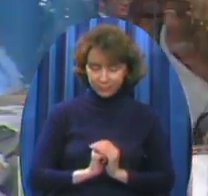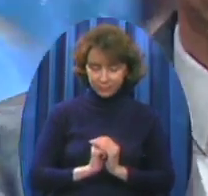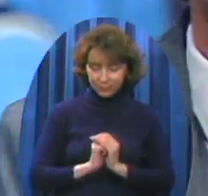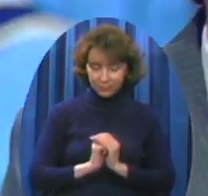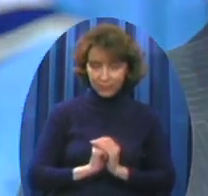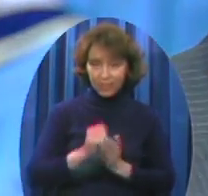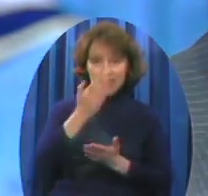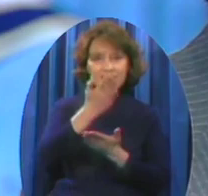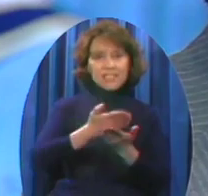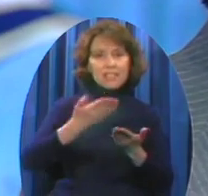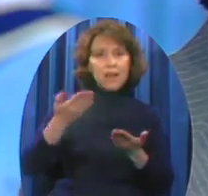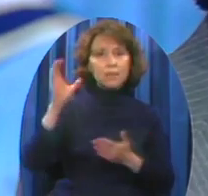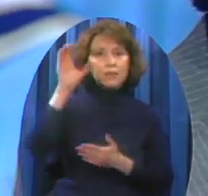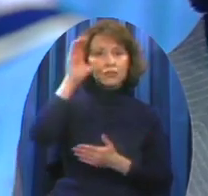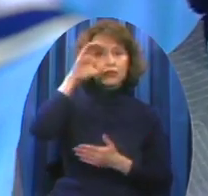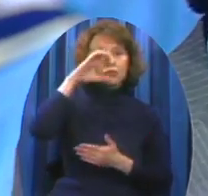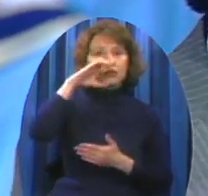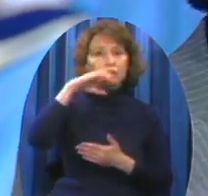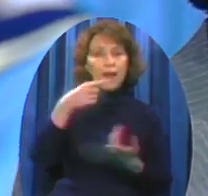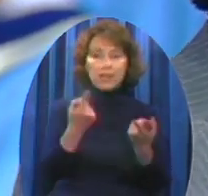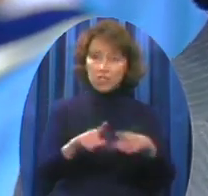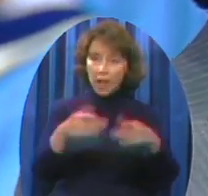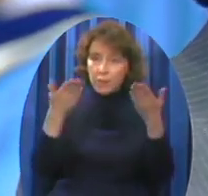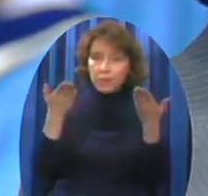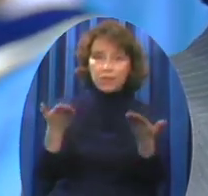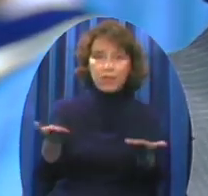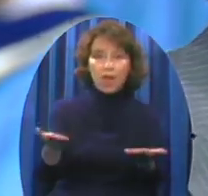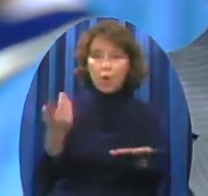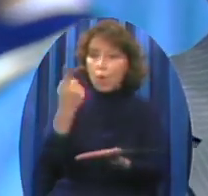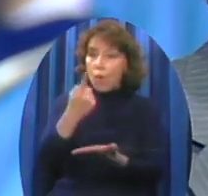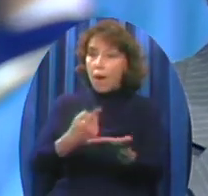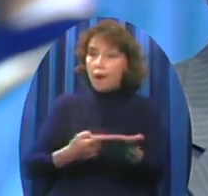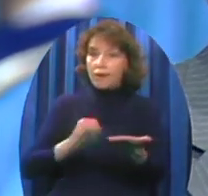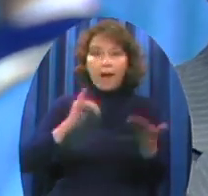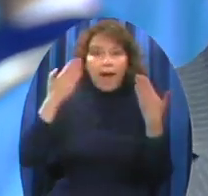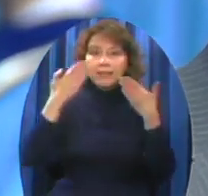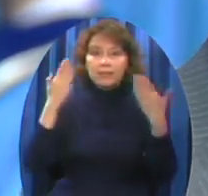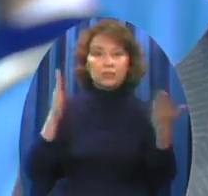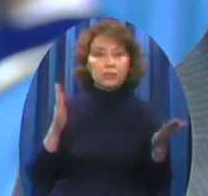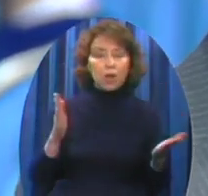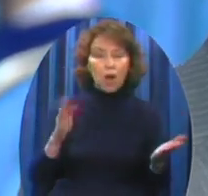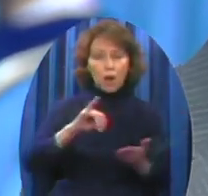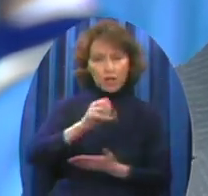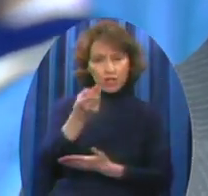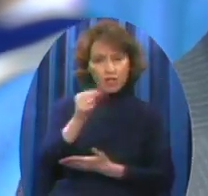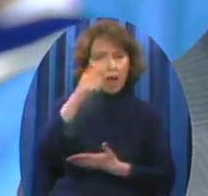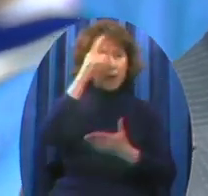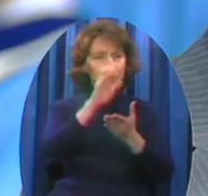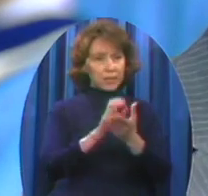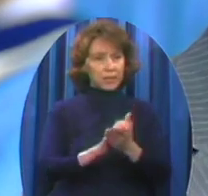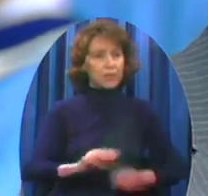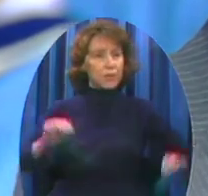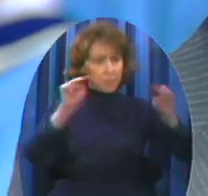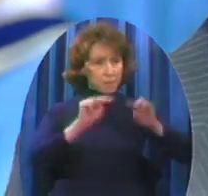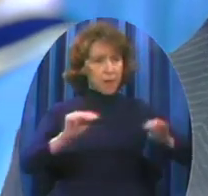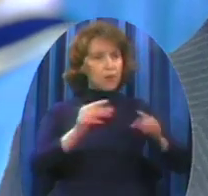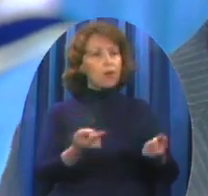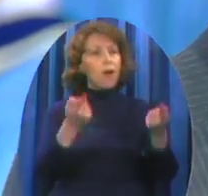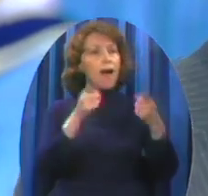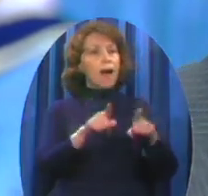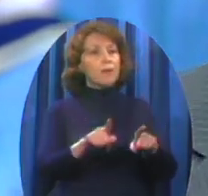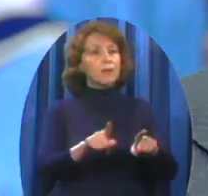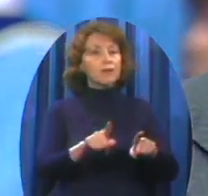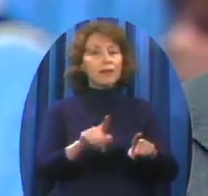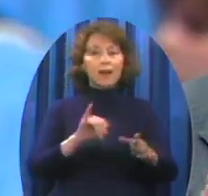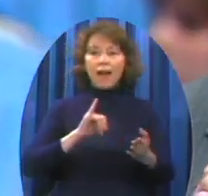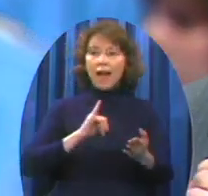tell. Something strange had happened there, just what I didn't know. John believed a miracle. I